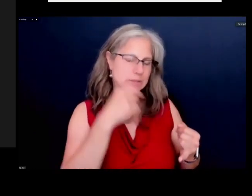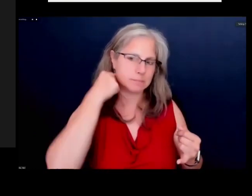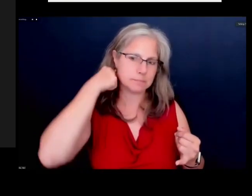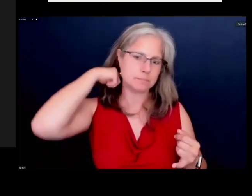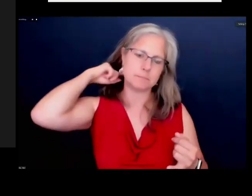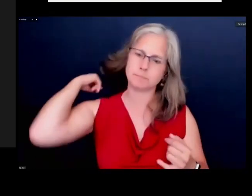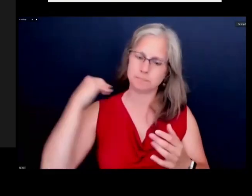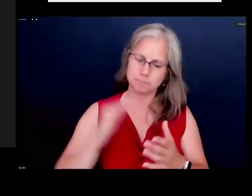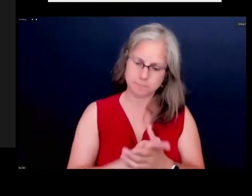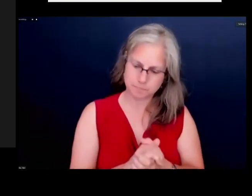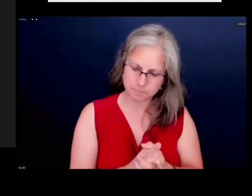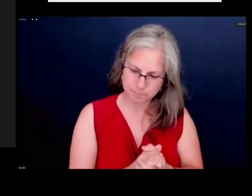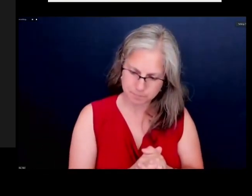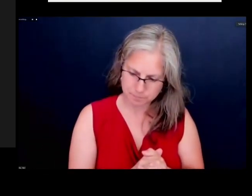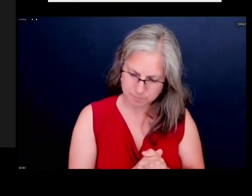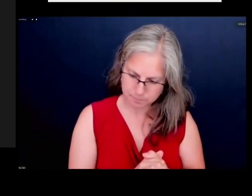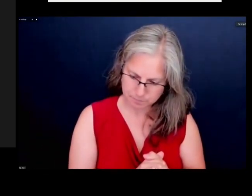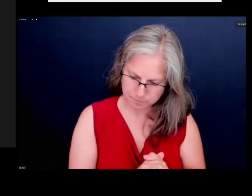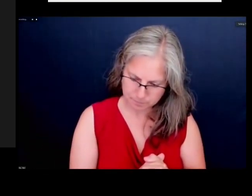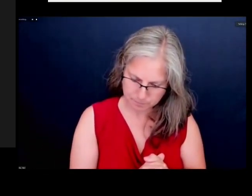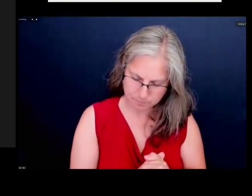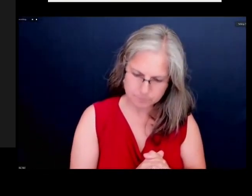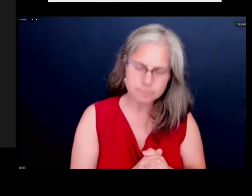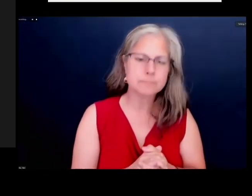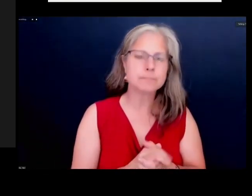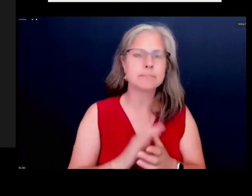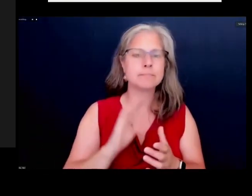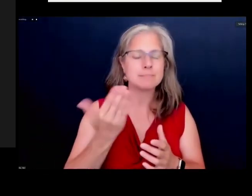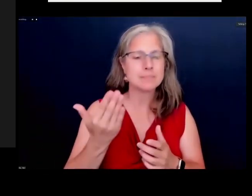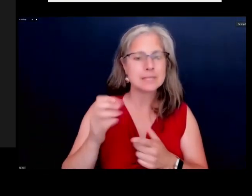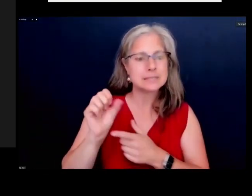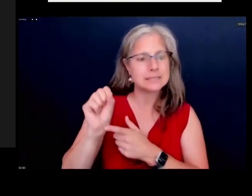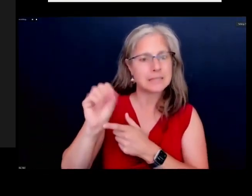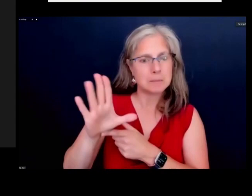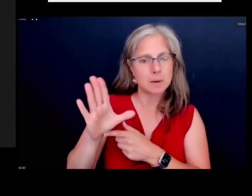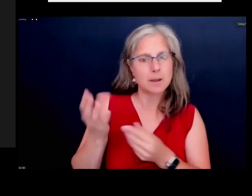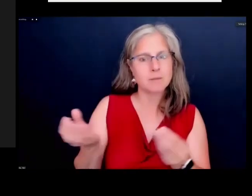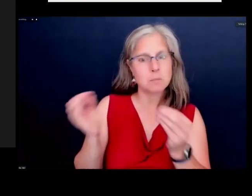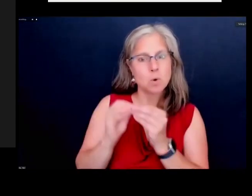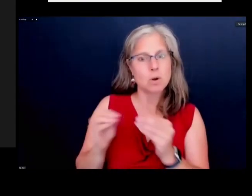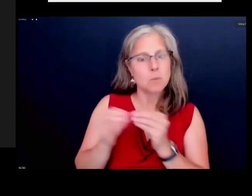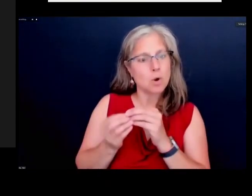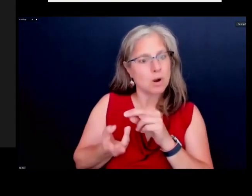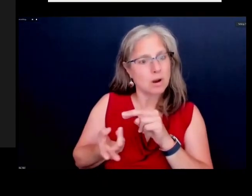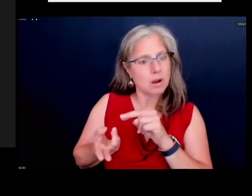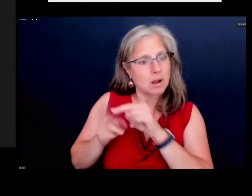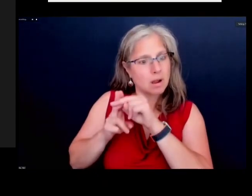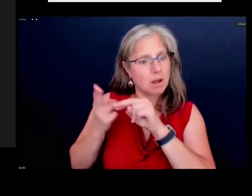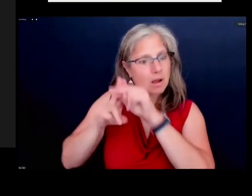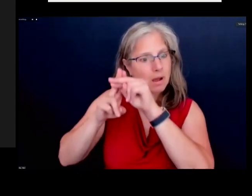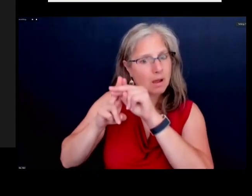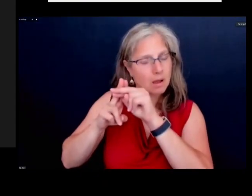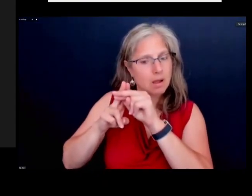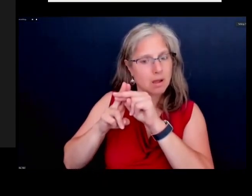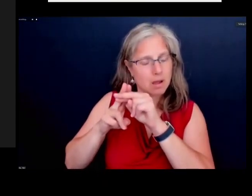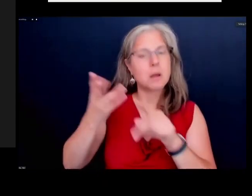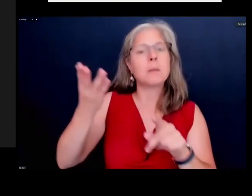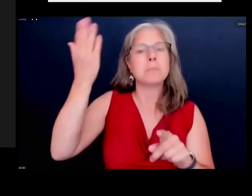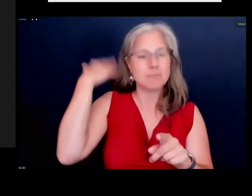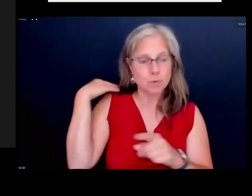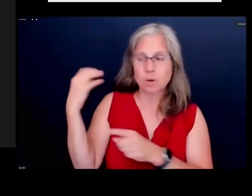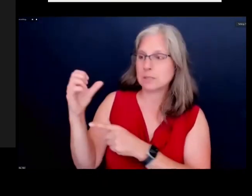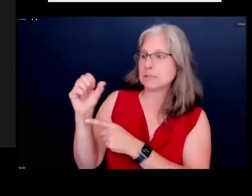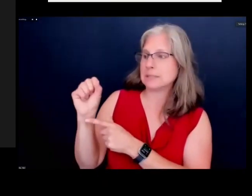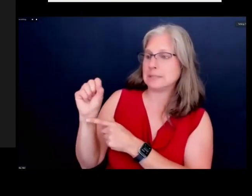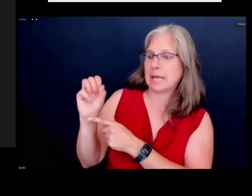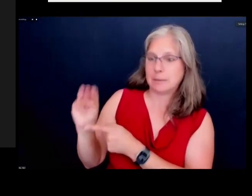last question is about the increasing cases in Santa Barbara. As we know, before